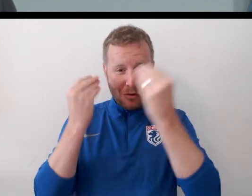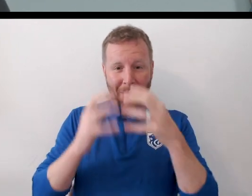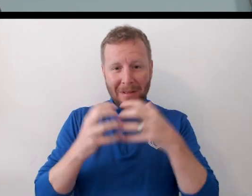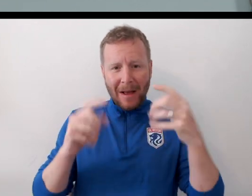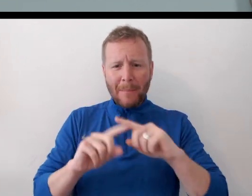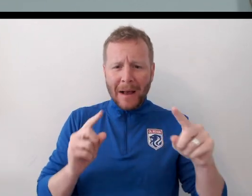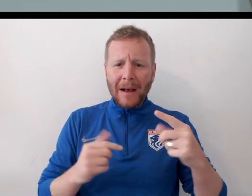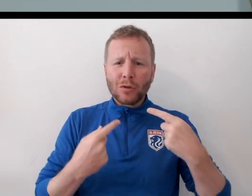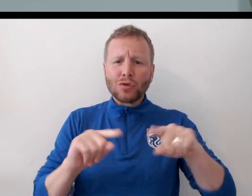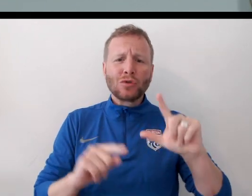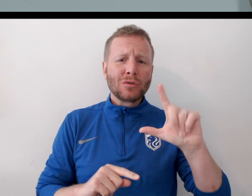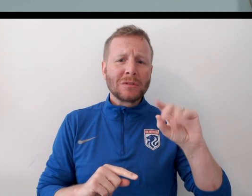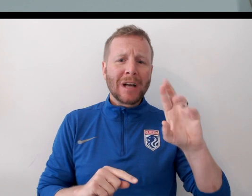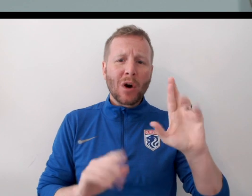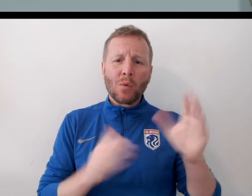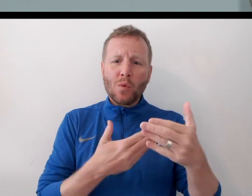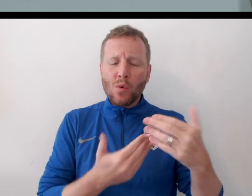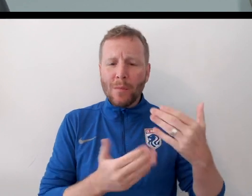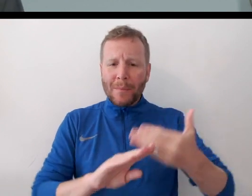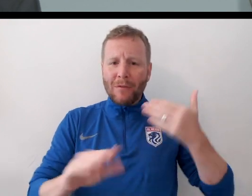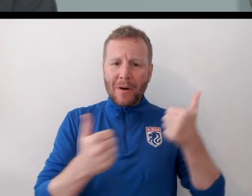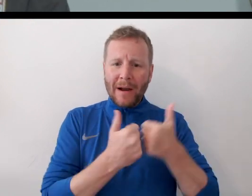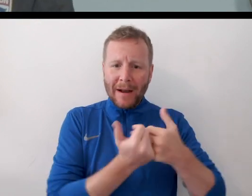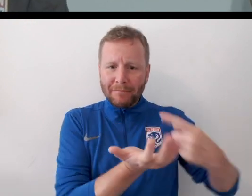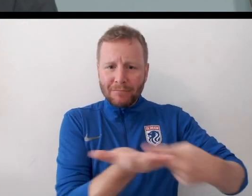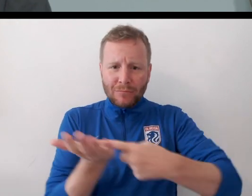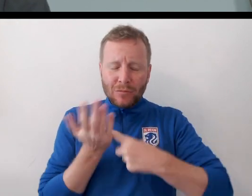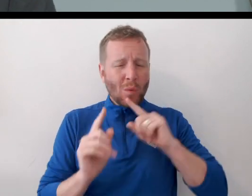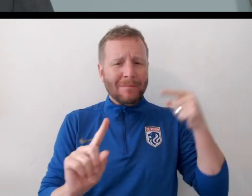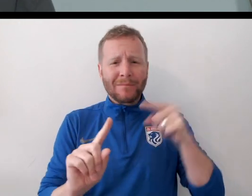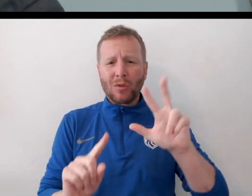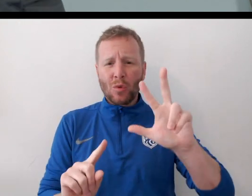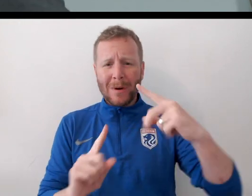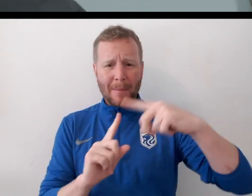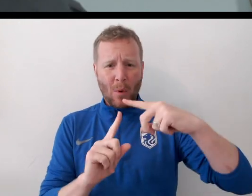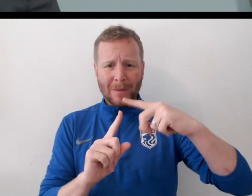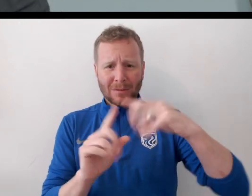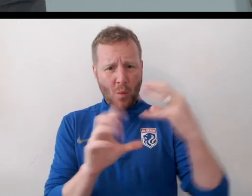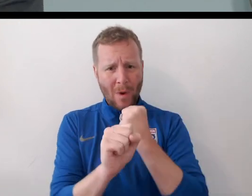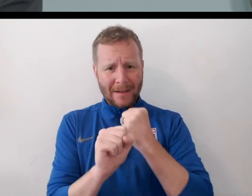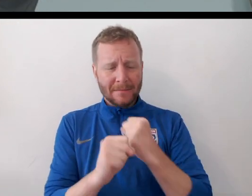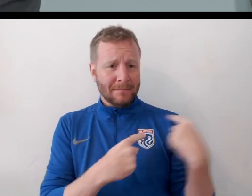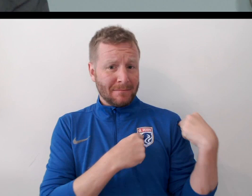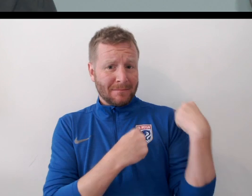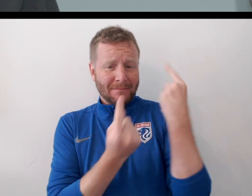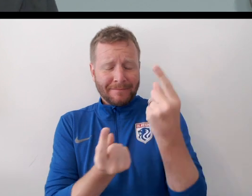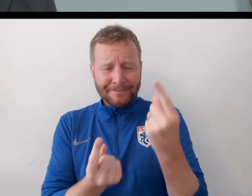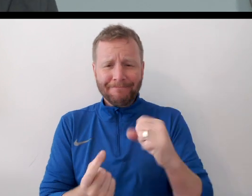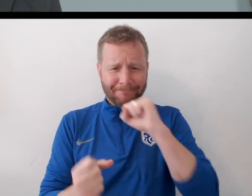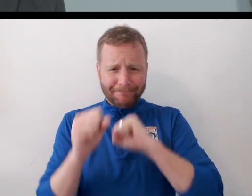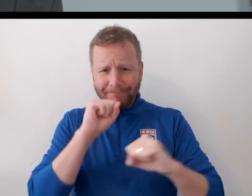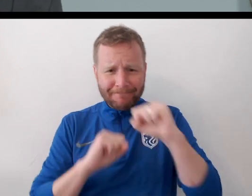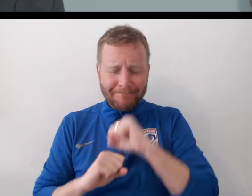Yeah, I mean, today we kind of talked in the locker room about, I think 3 points was huge for us. We've been working hard. We've been a little unlucky in